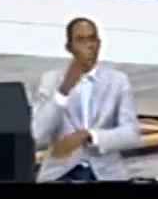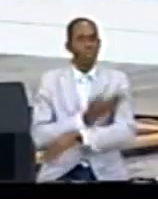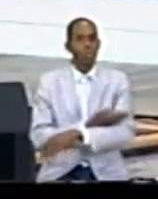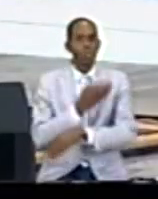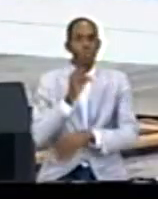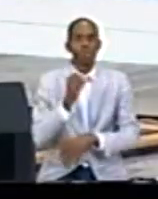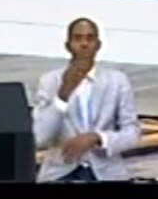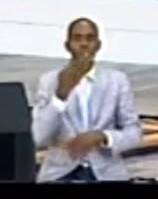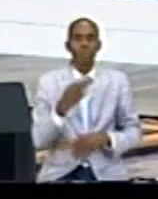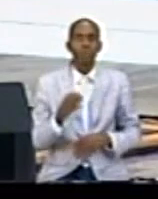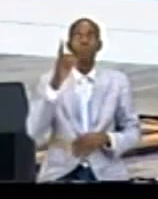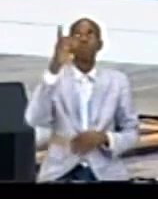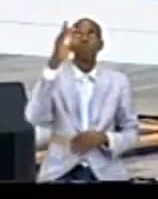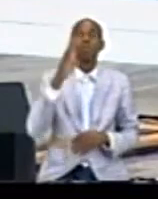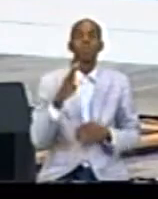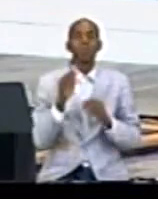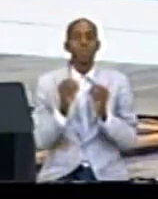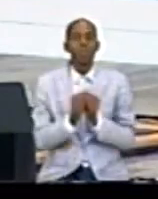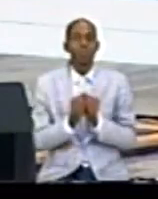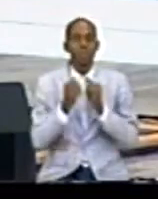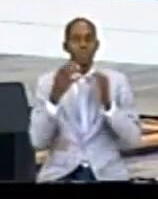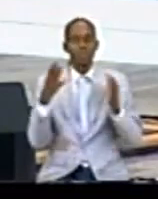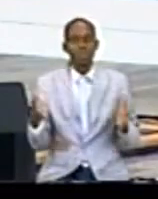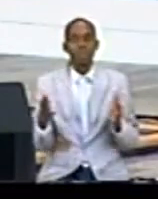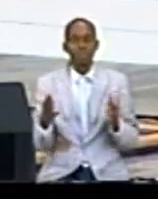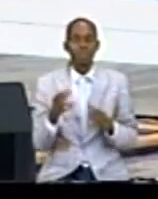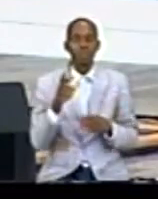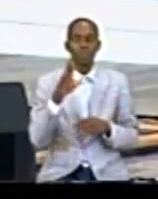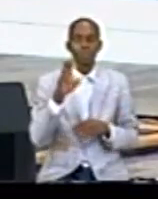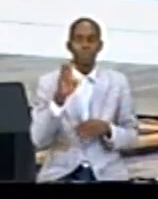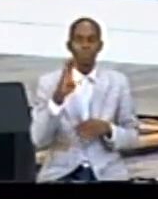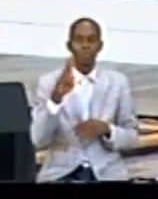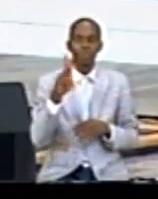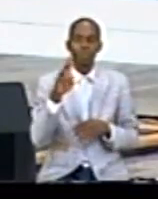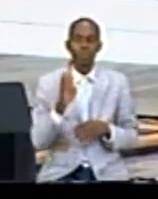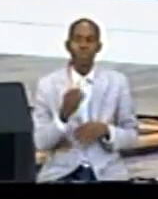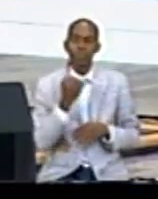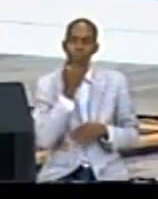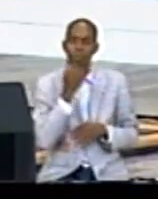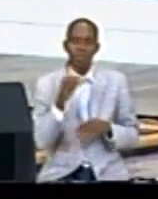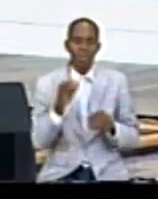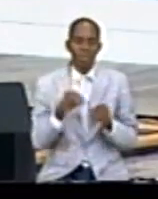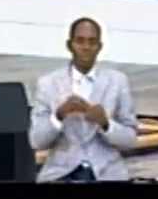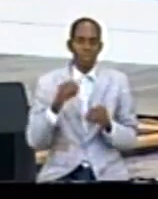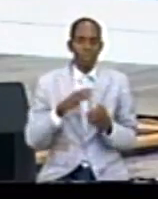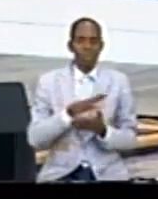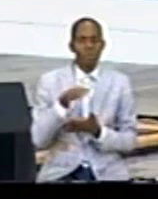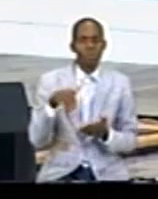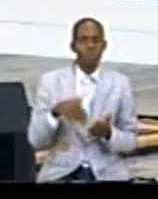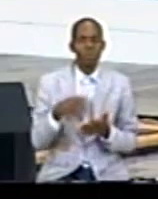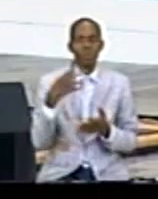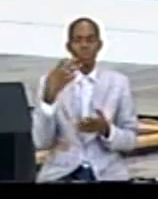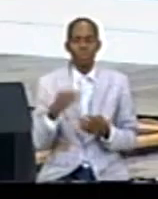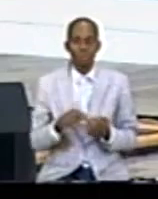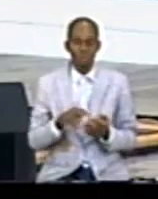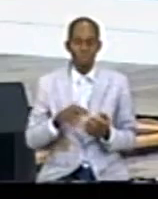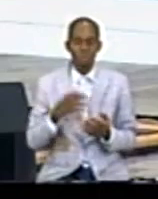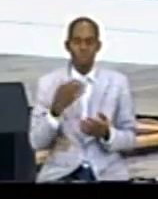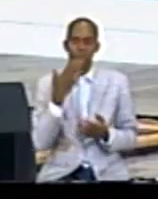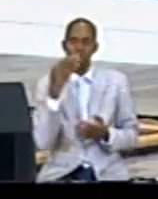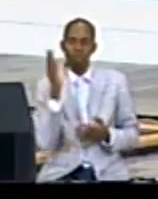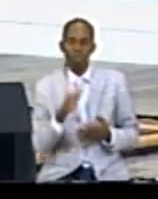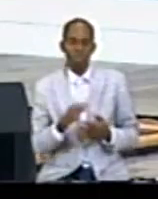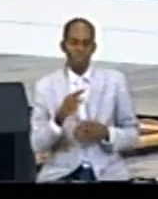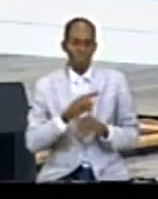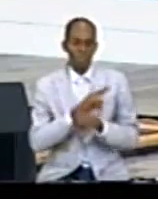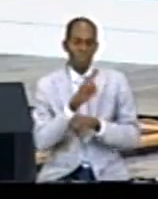God, without rebuke, in the midst of a crooked and perverse nation, among whom